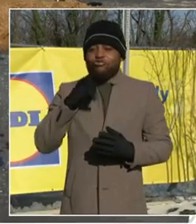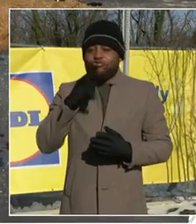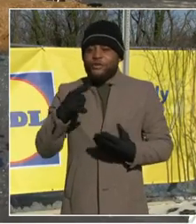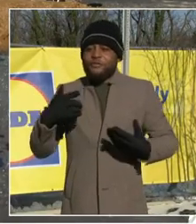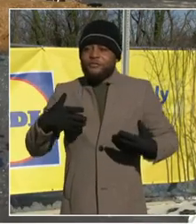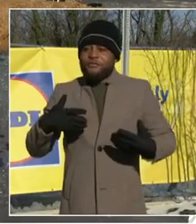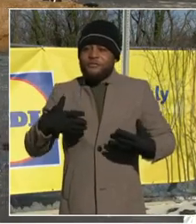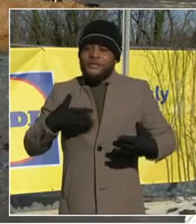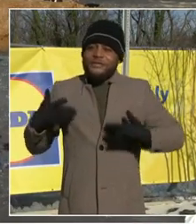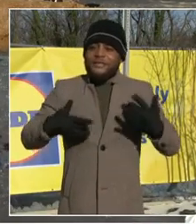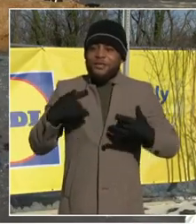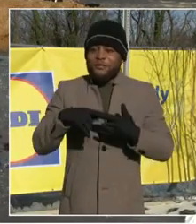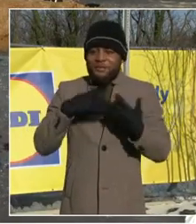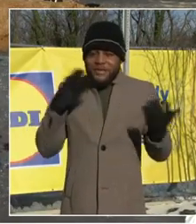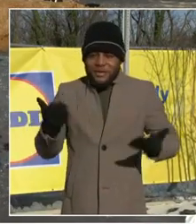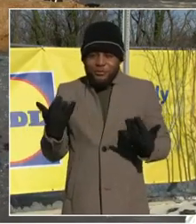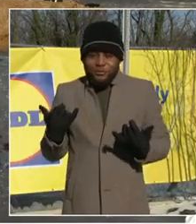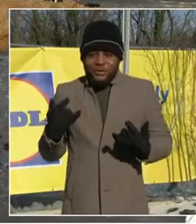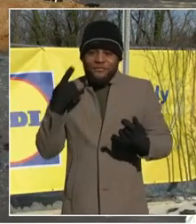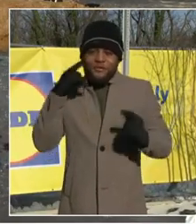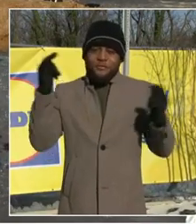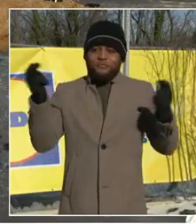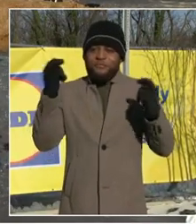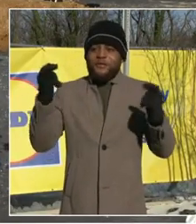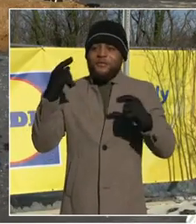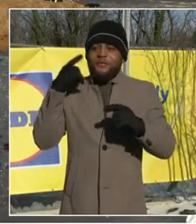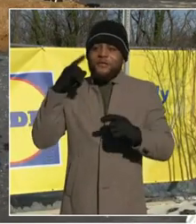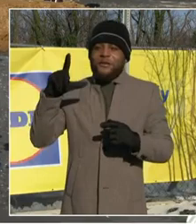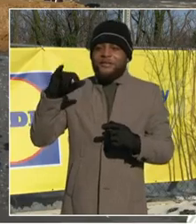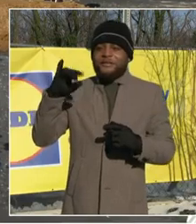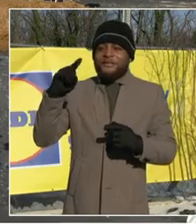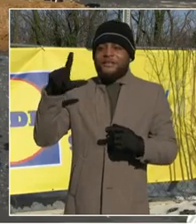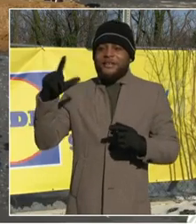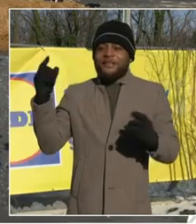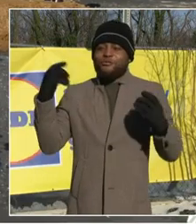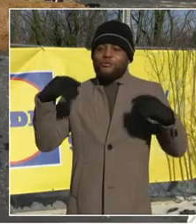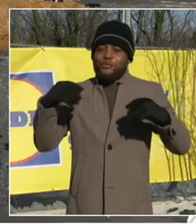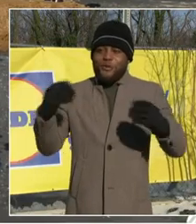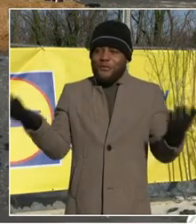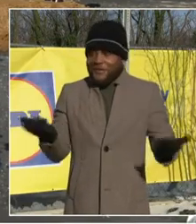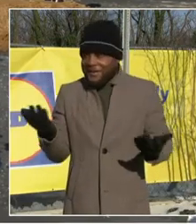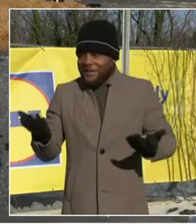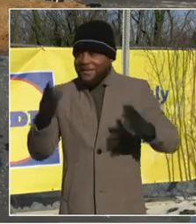Lidl grocery store at Skyland Town Center. Yay!